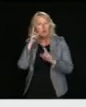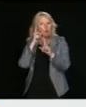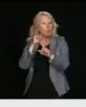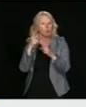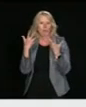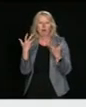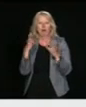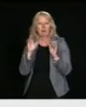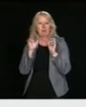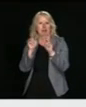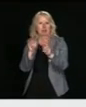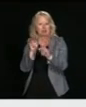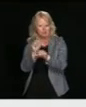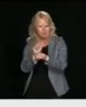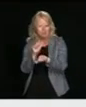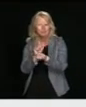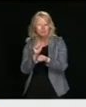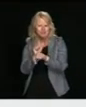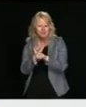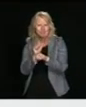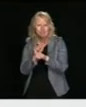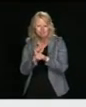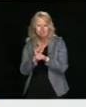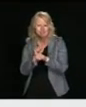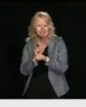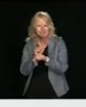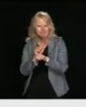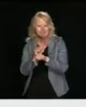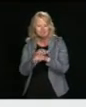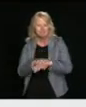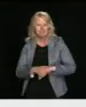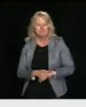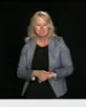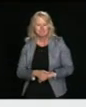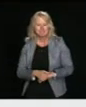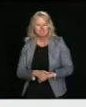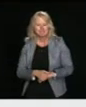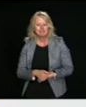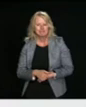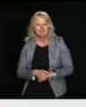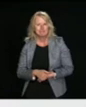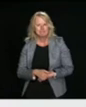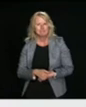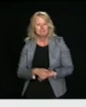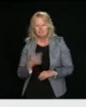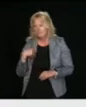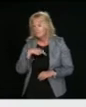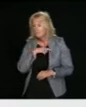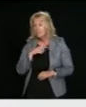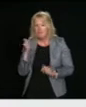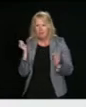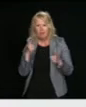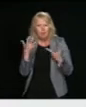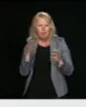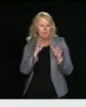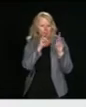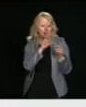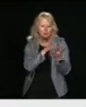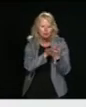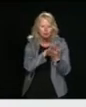want to be able to voir nos aînés en personne. Go to school and see our elders. Action.